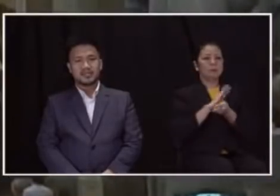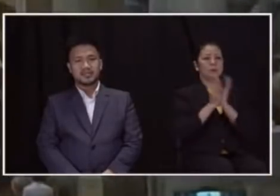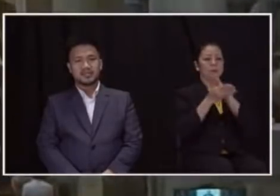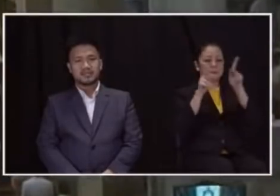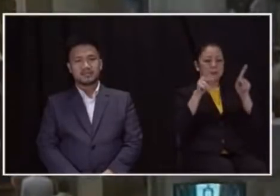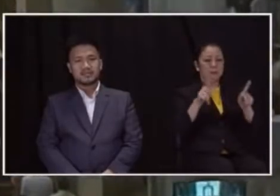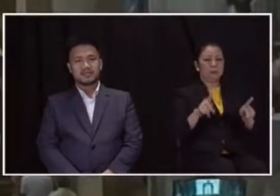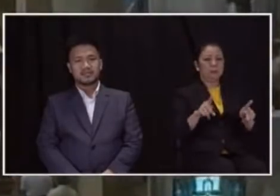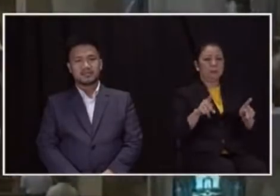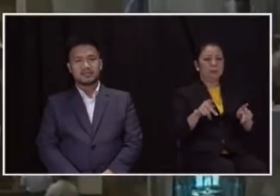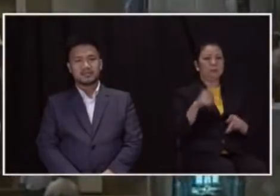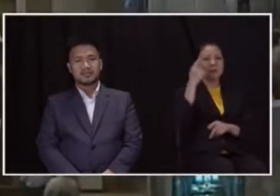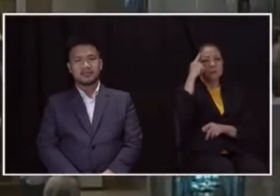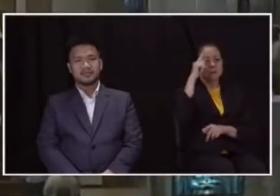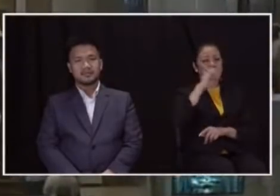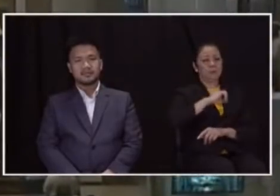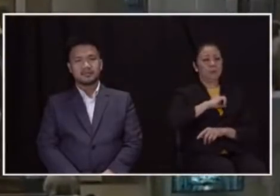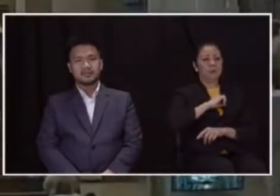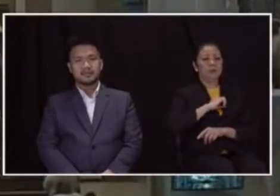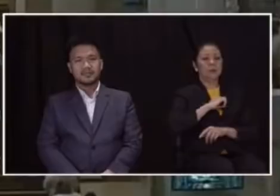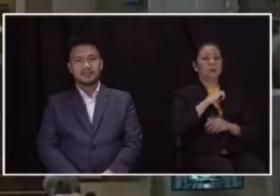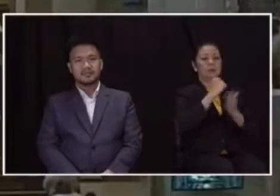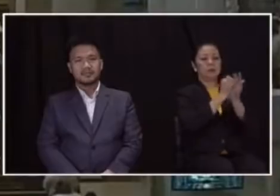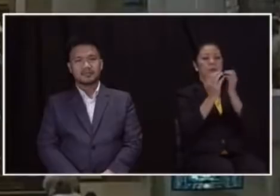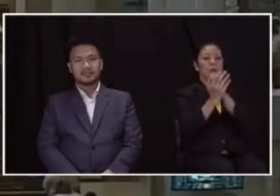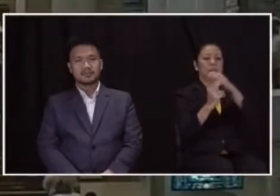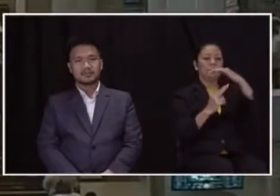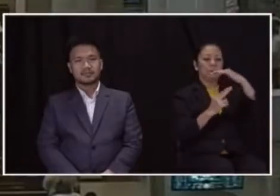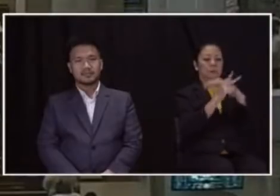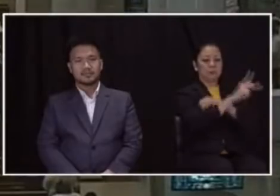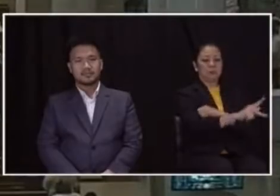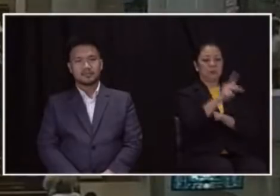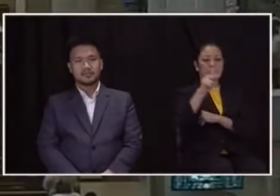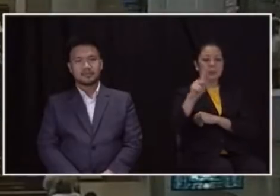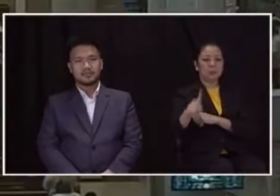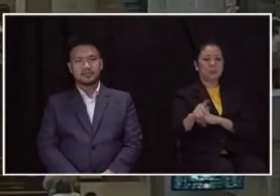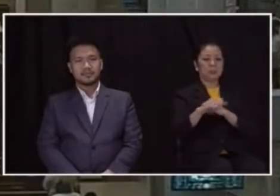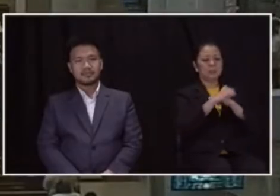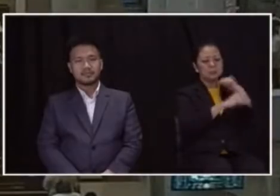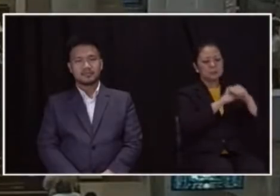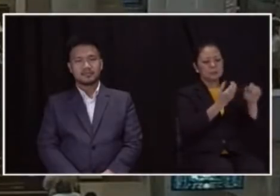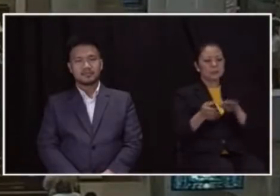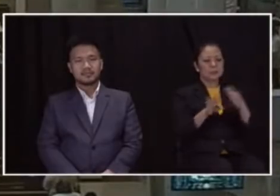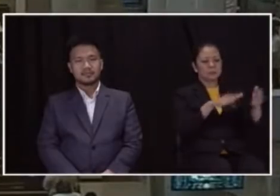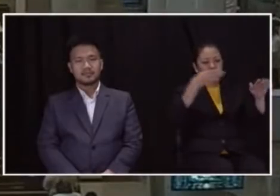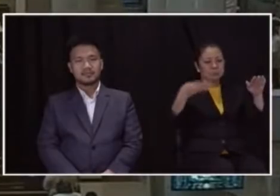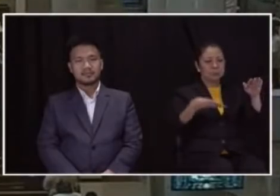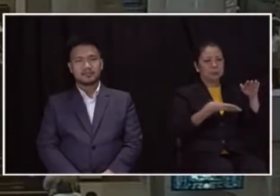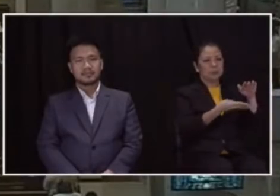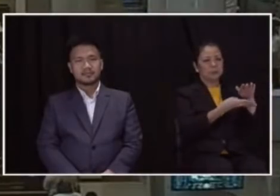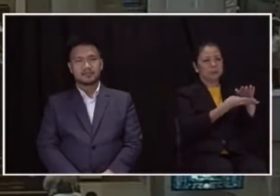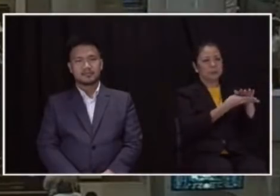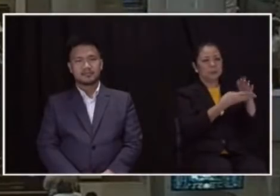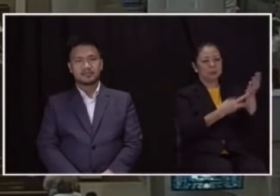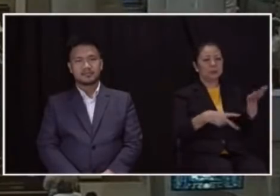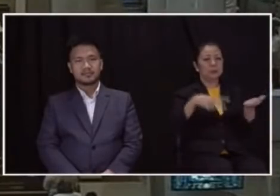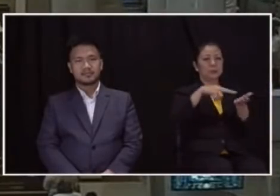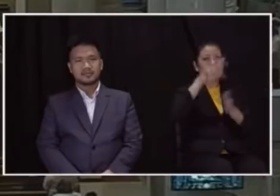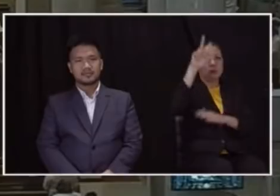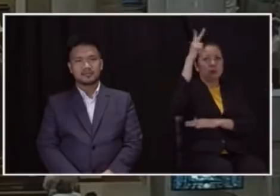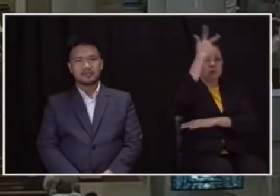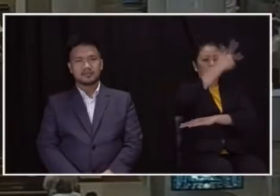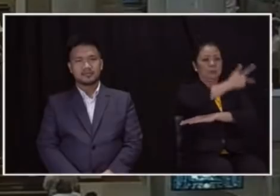man. For our sake he was crucified under Pontius Pilate. He suffered death and was buried, and rose again on the